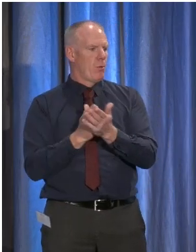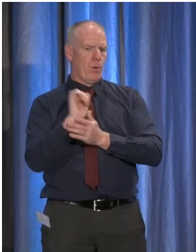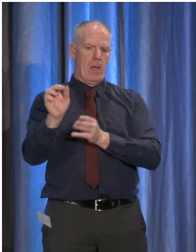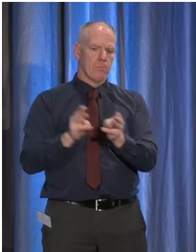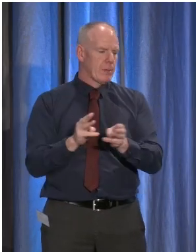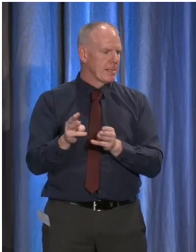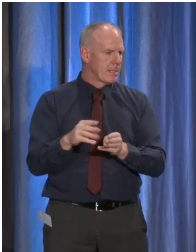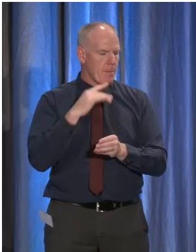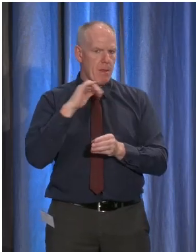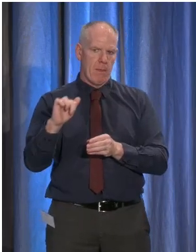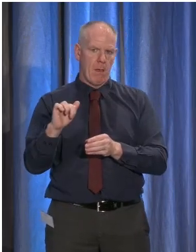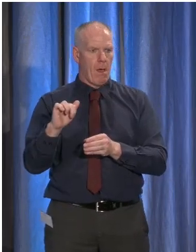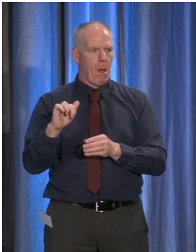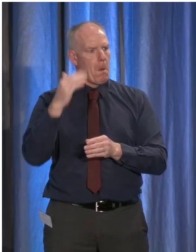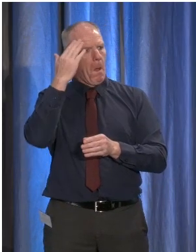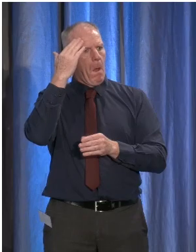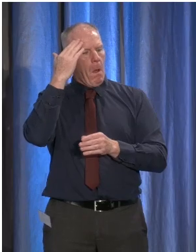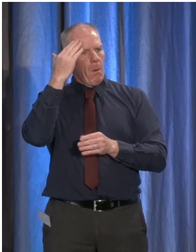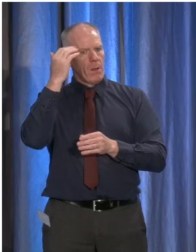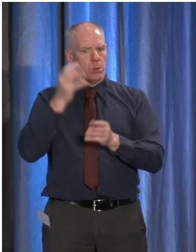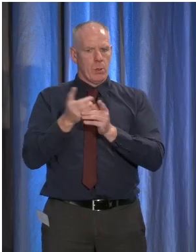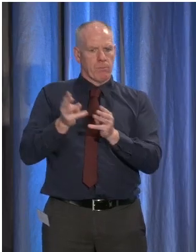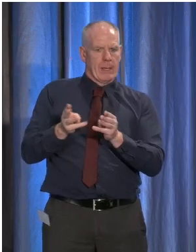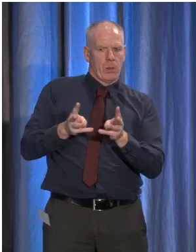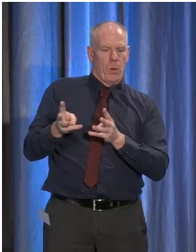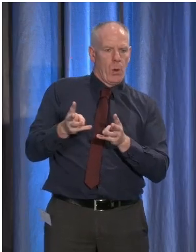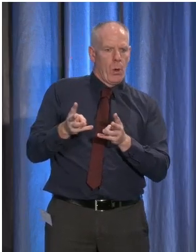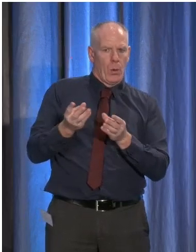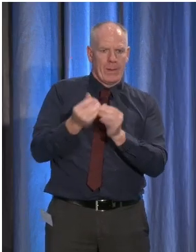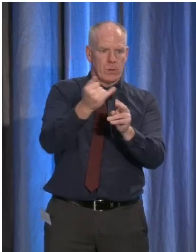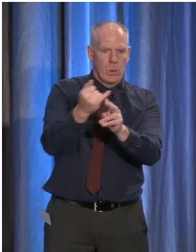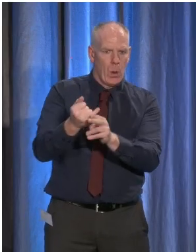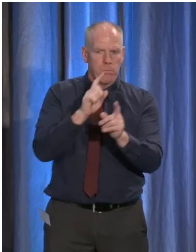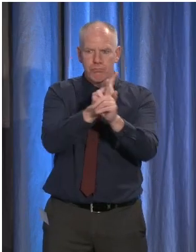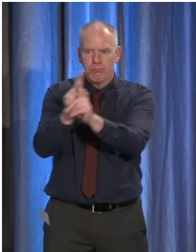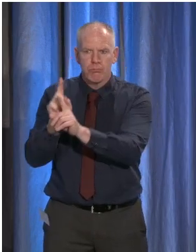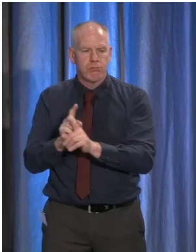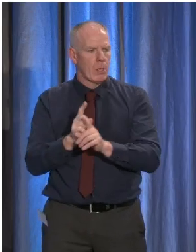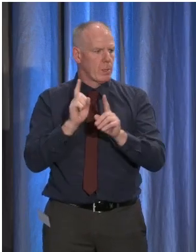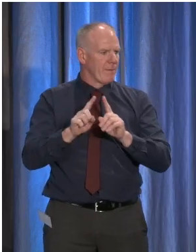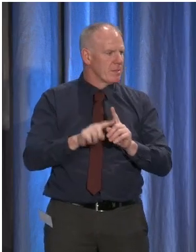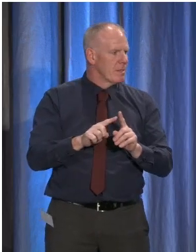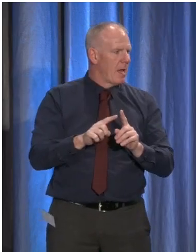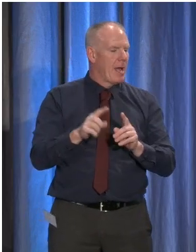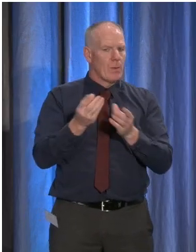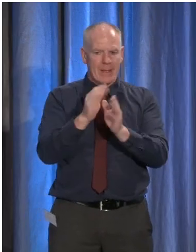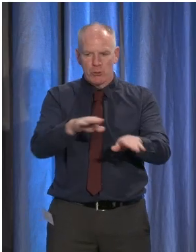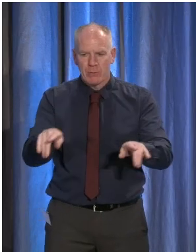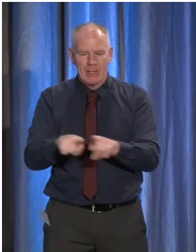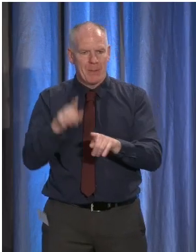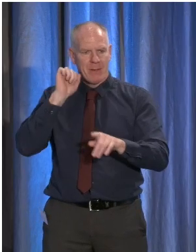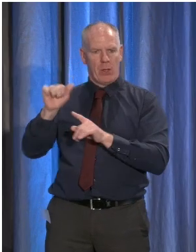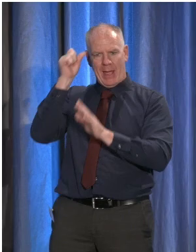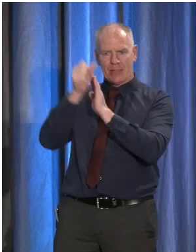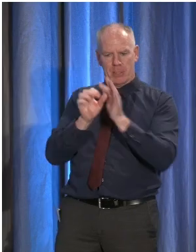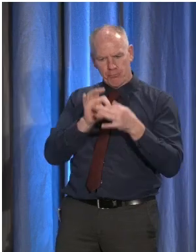and gave them great credibility out in field work sites, both with school staff and also with the children and young people with